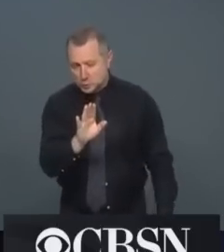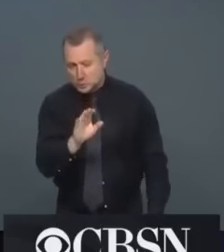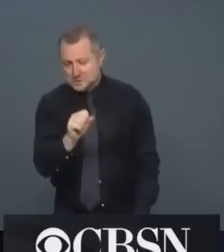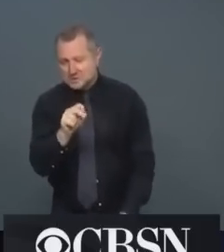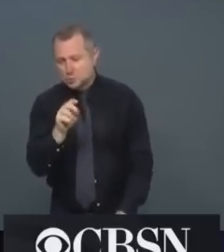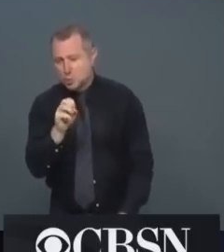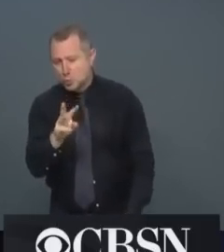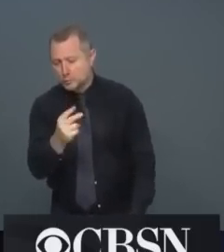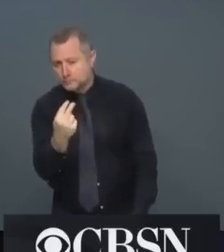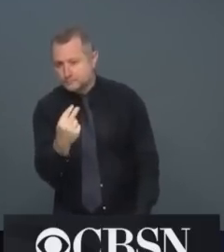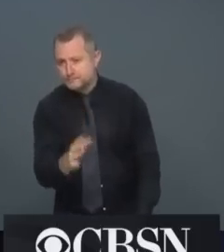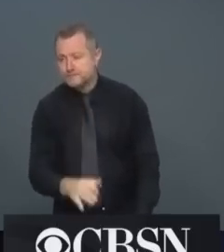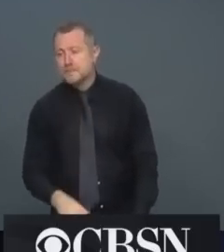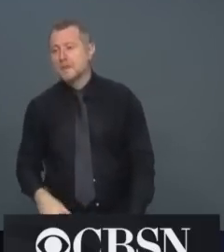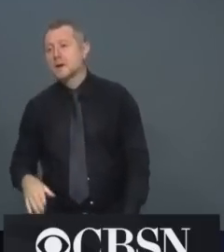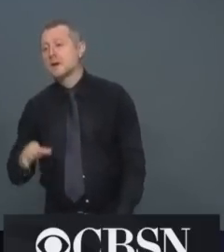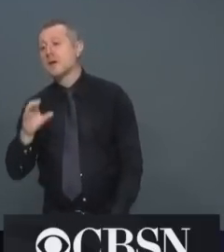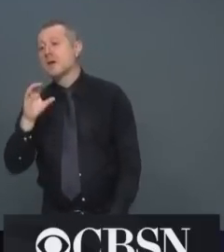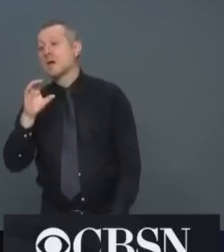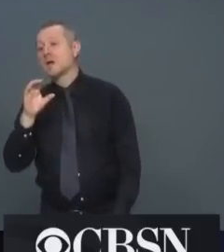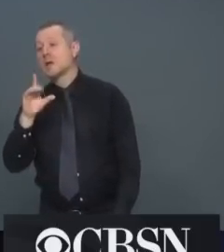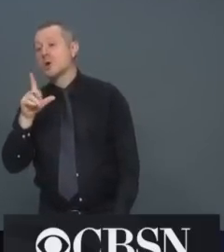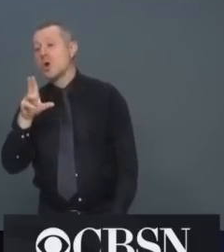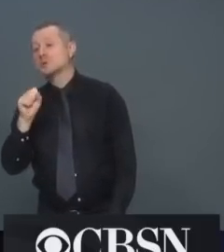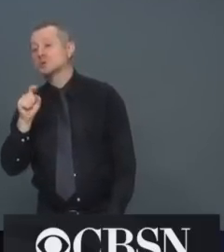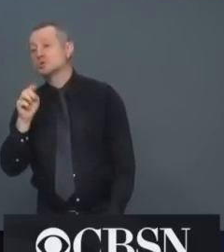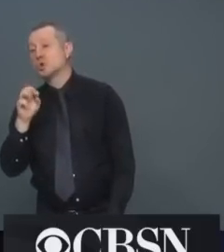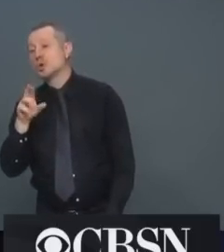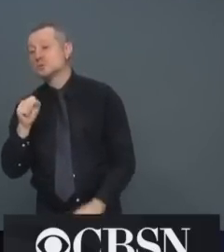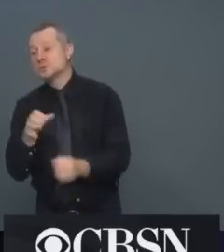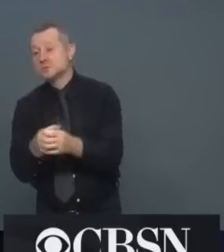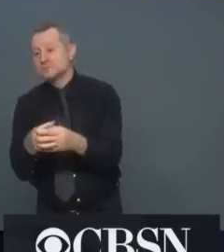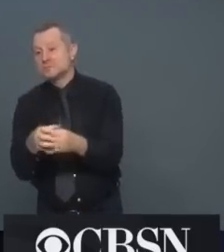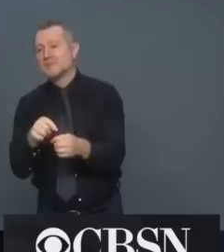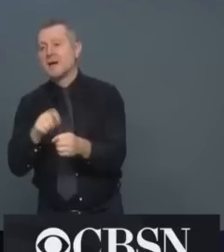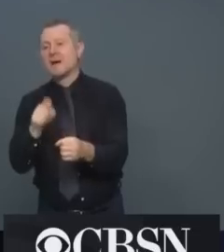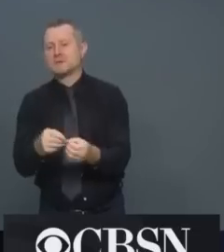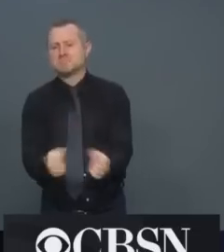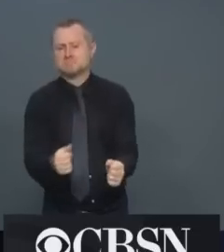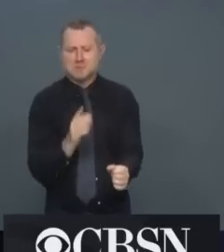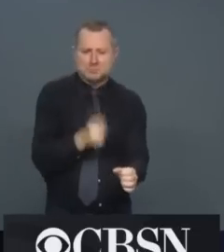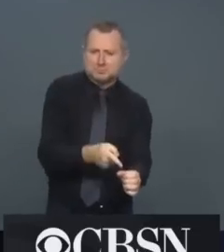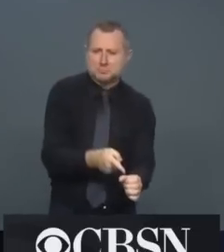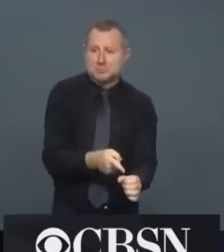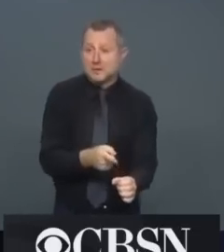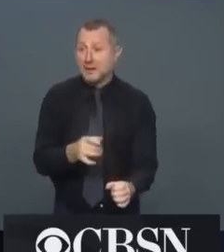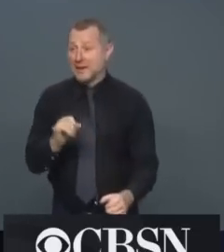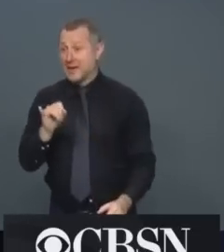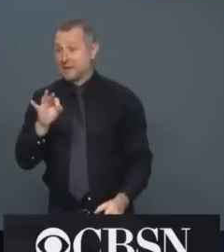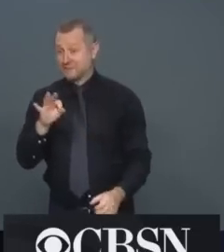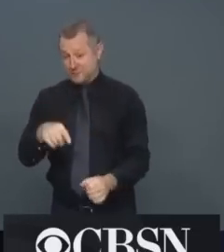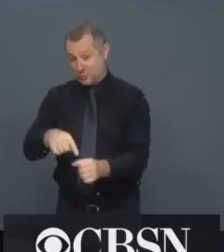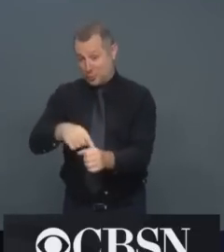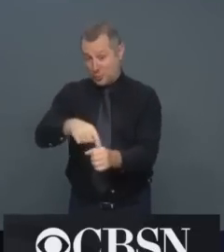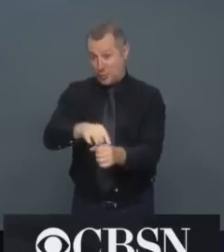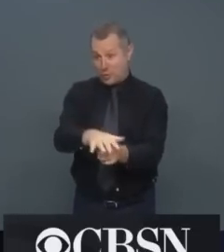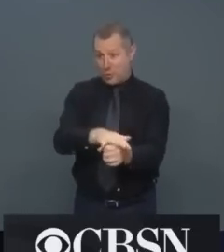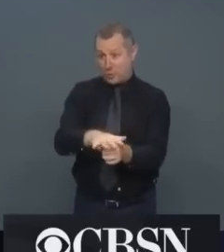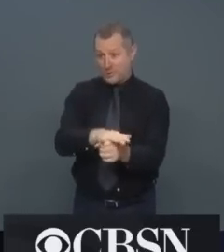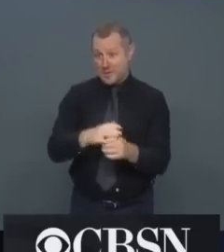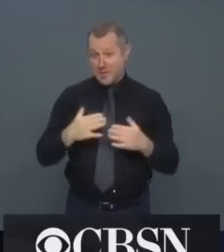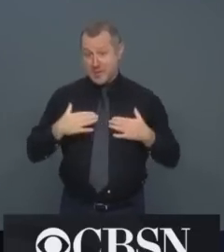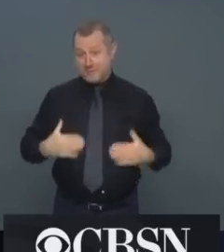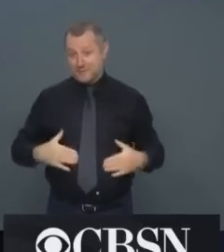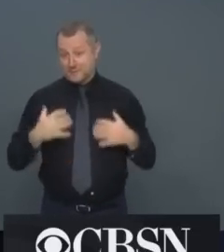Clusters have to be addressed. The state steps in if the local health department is impotent or